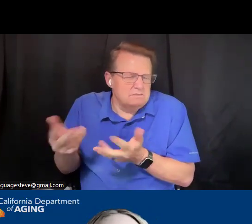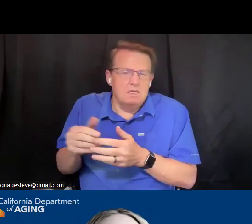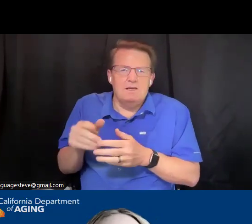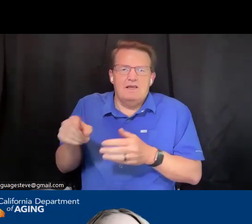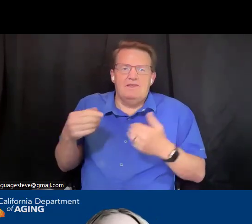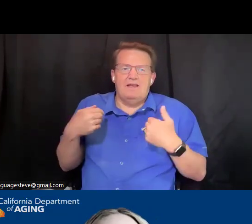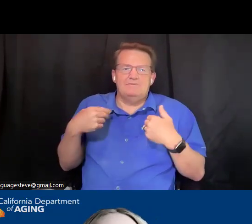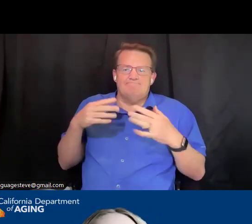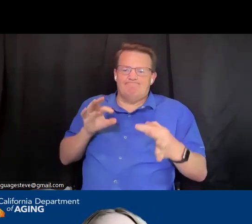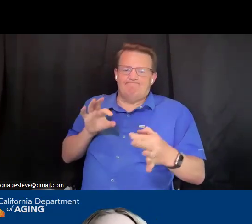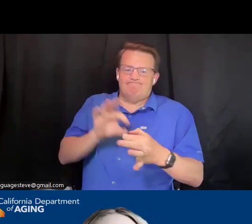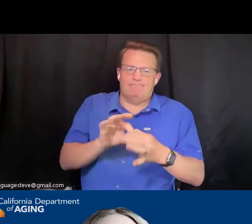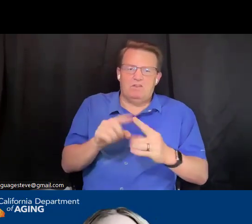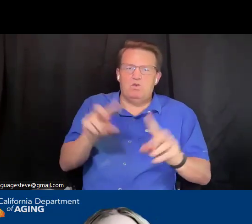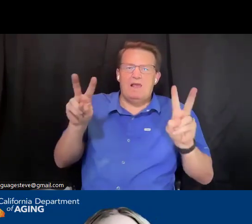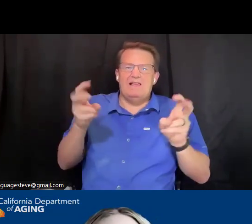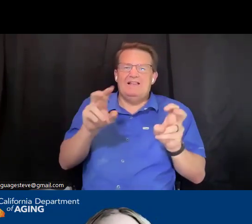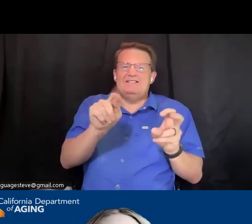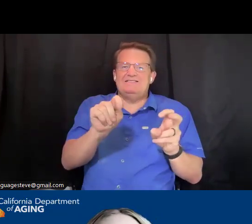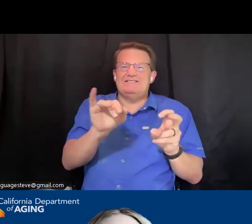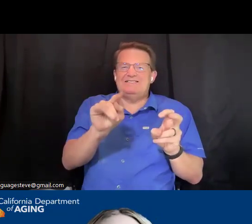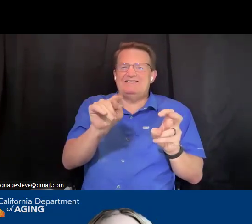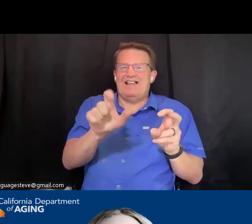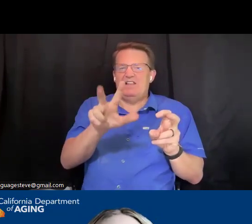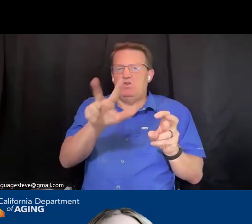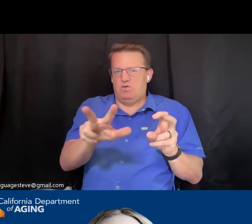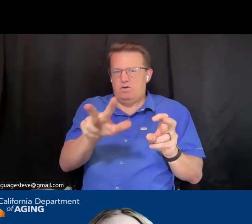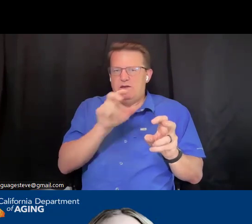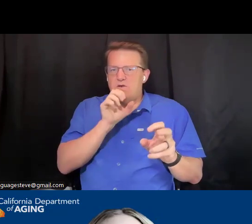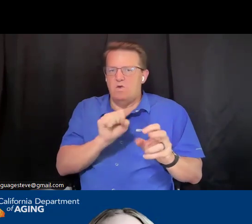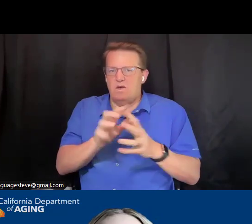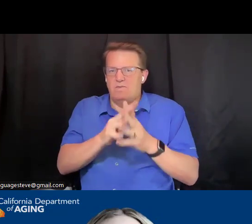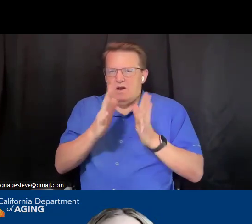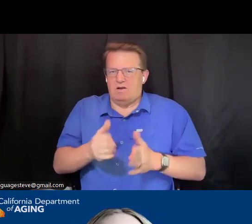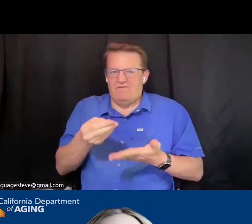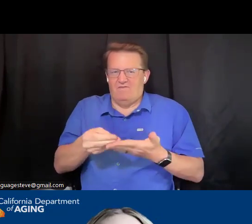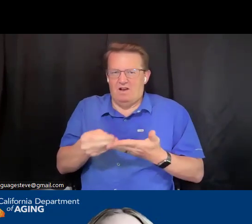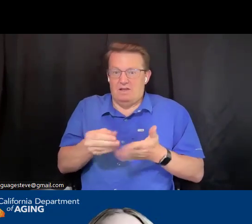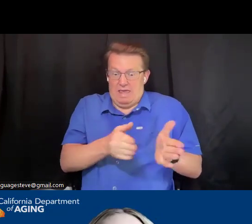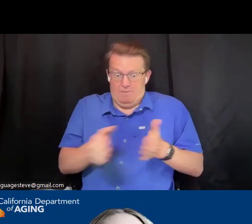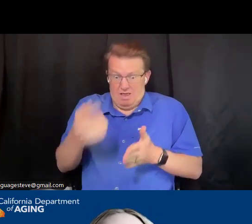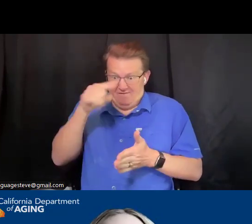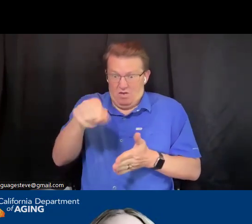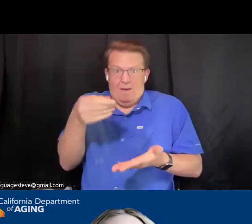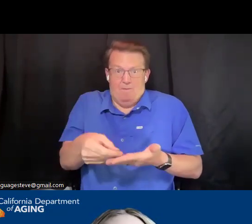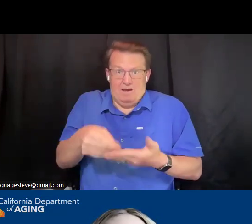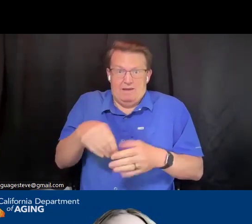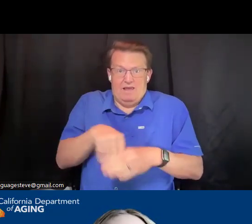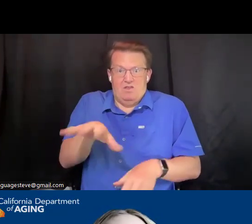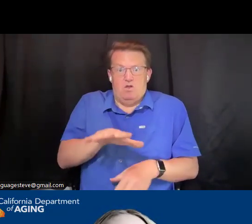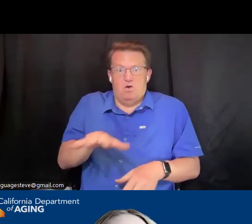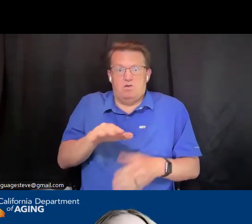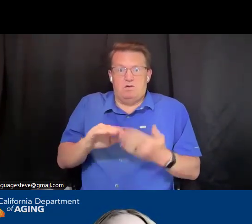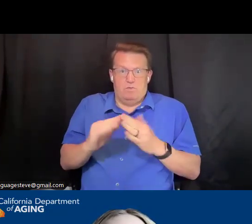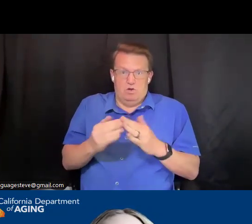Title III Older American Act funds and the plan for those dollars in the local communities.